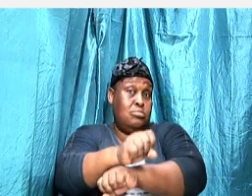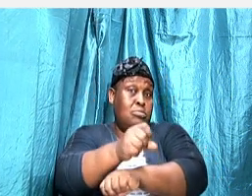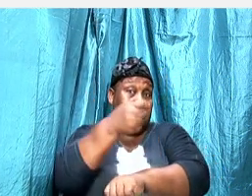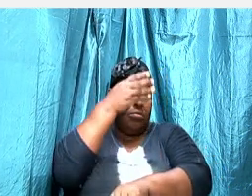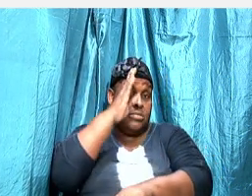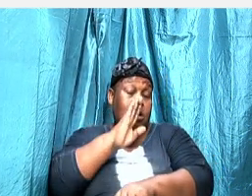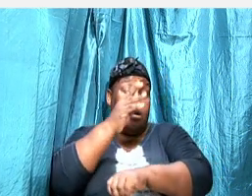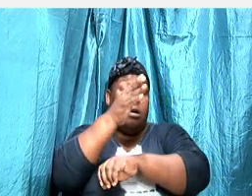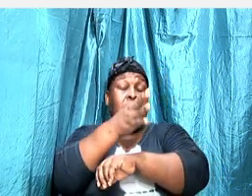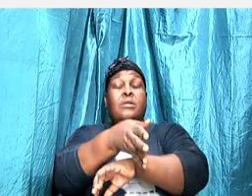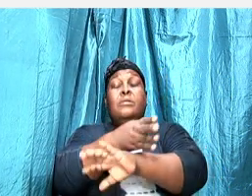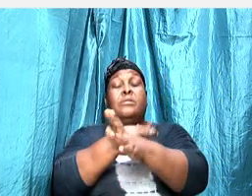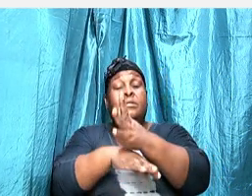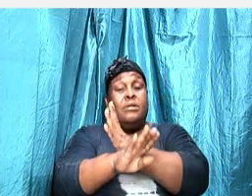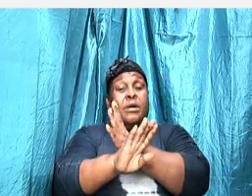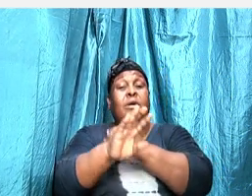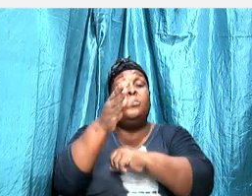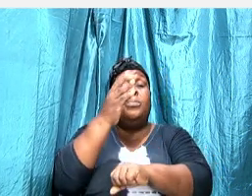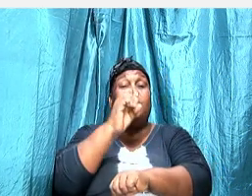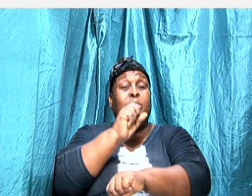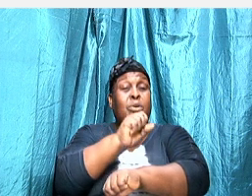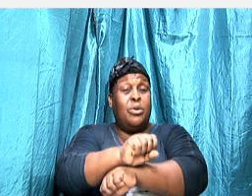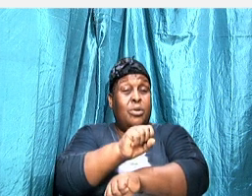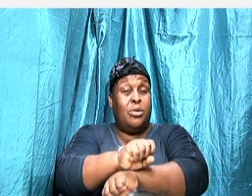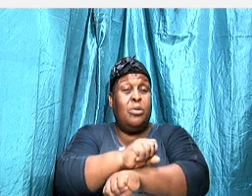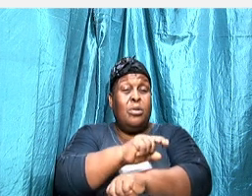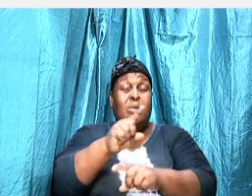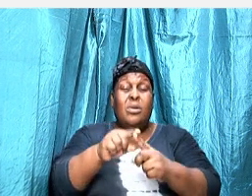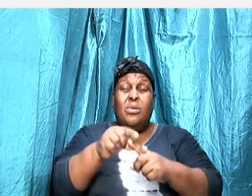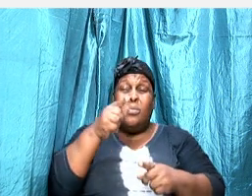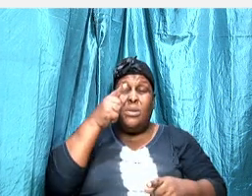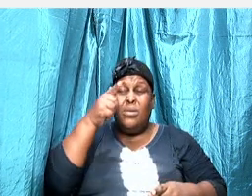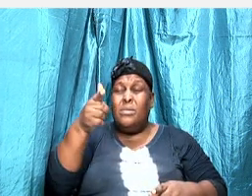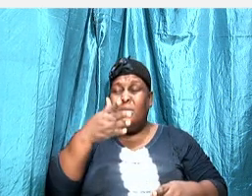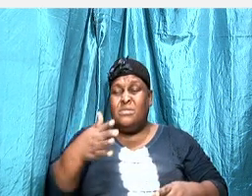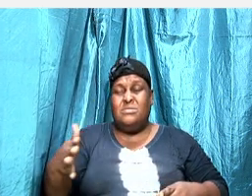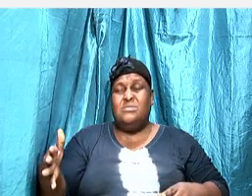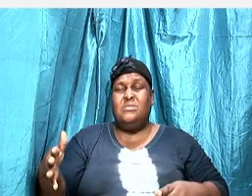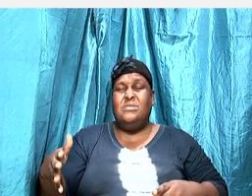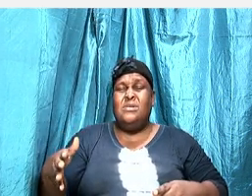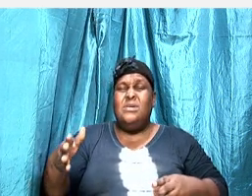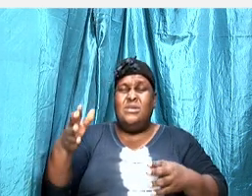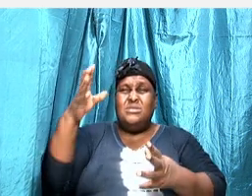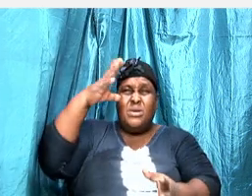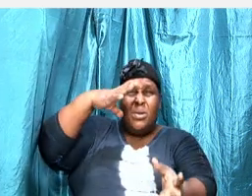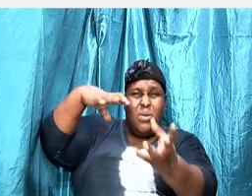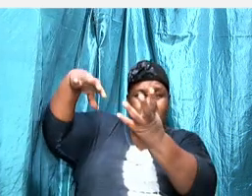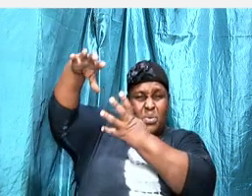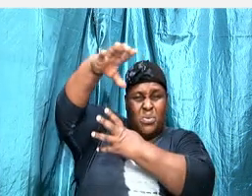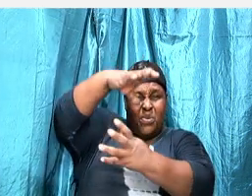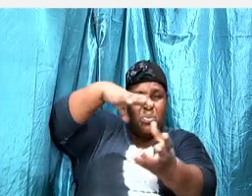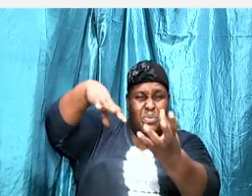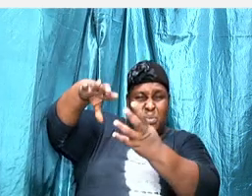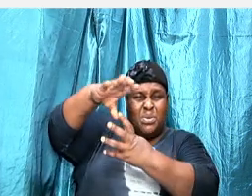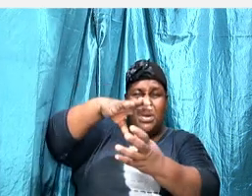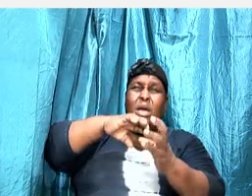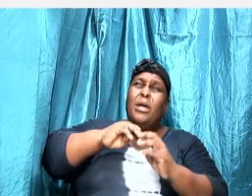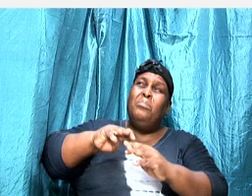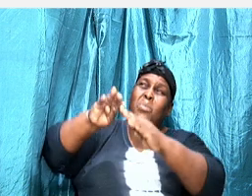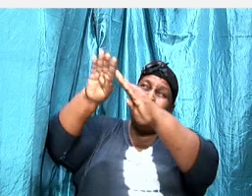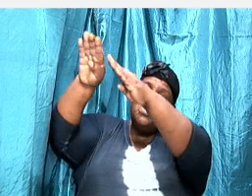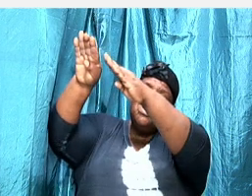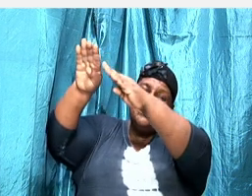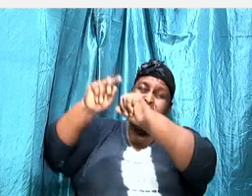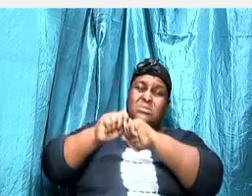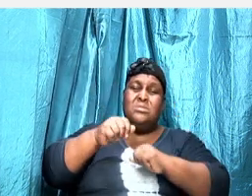things, we just see cloud and mountain. However, God was able to use these things to speak